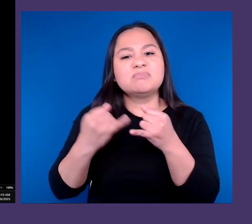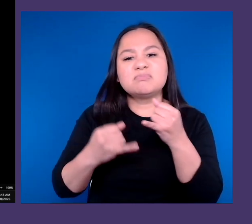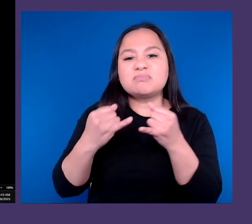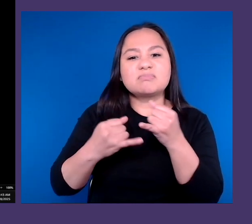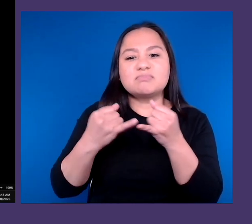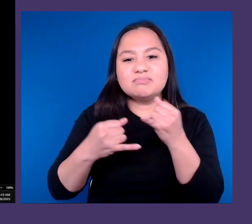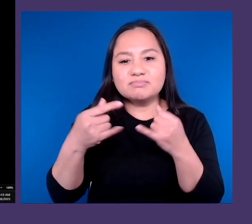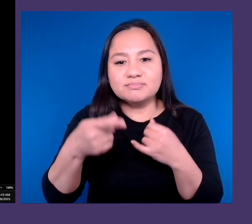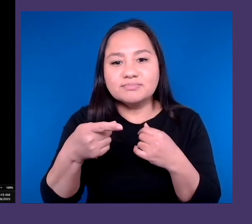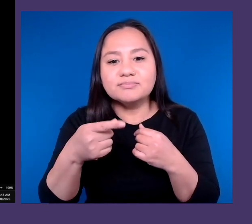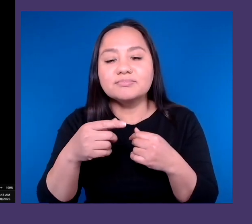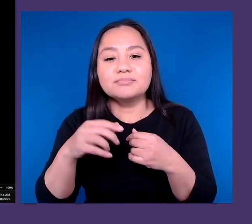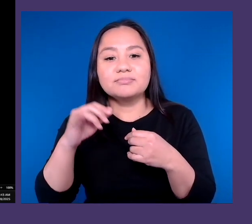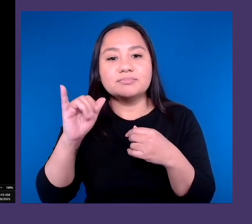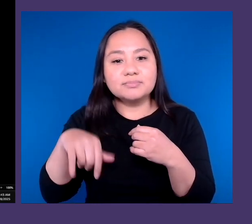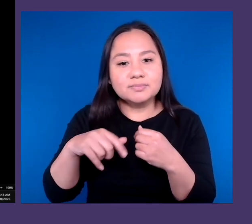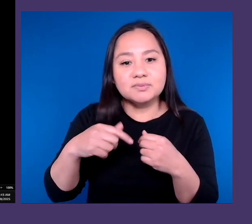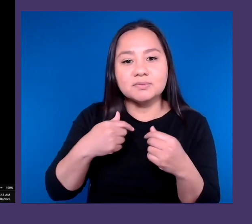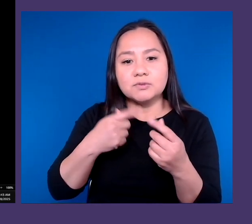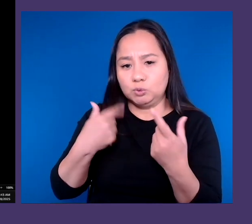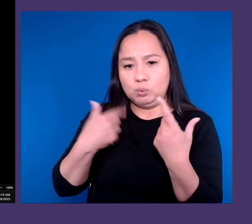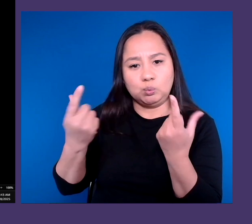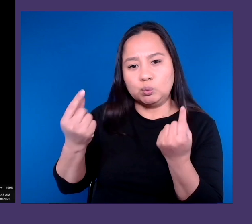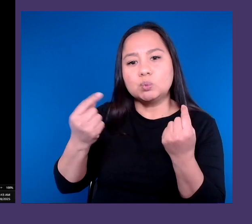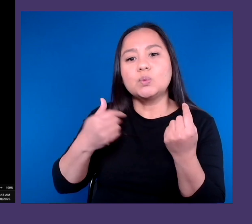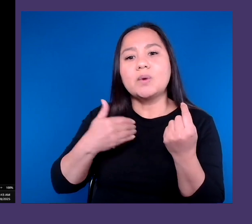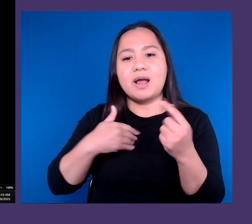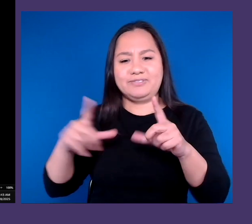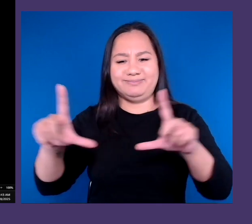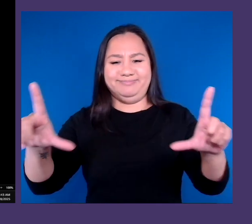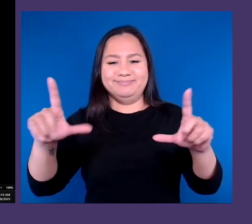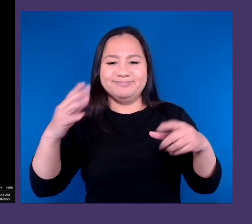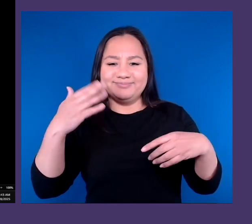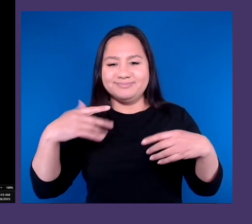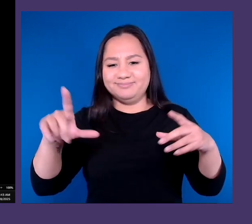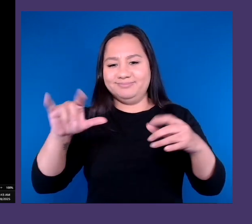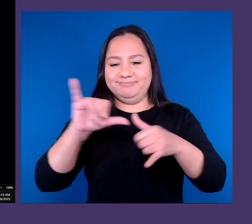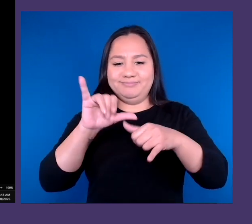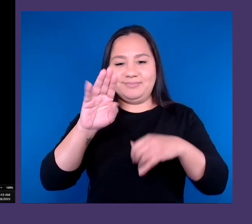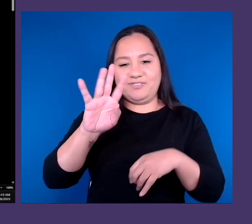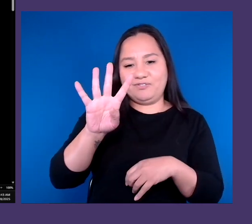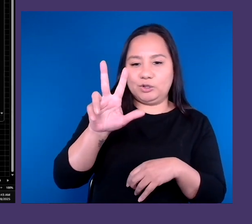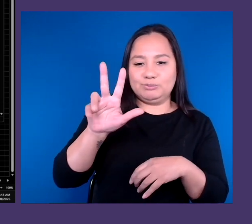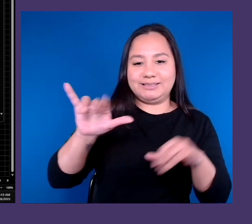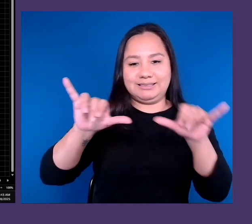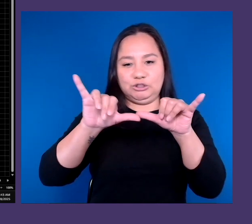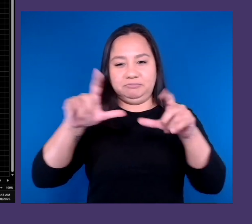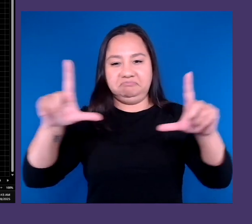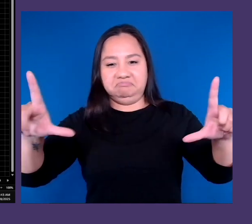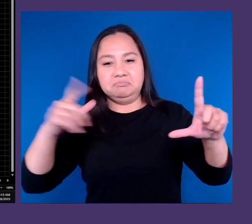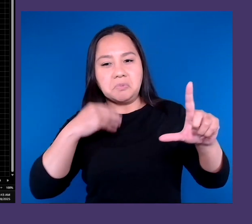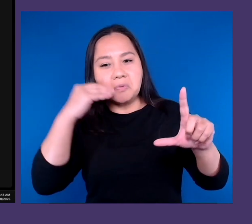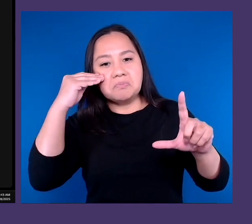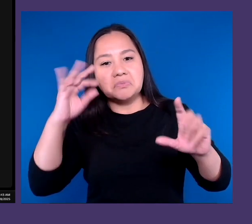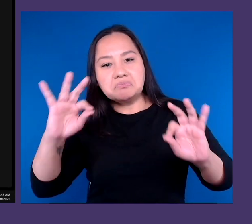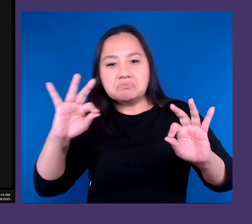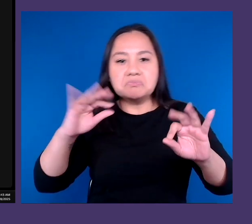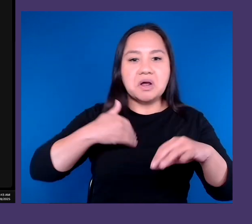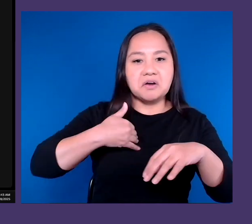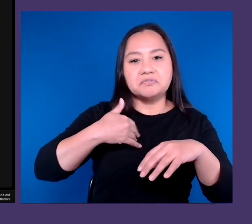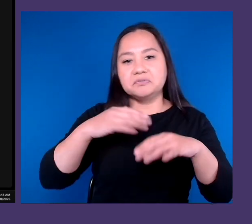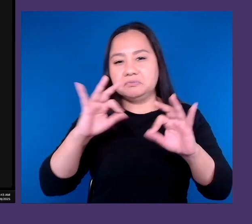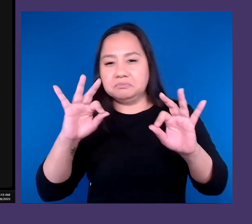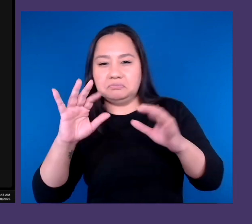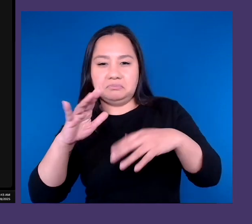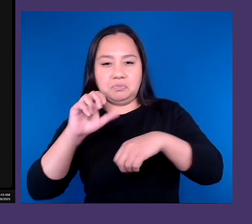what I do a lot is I have a 43-inch monitor at home. I like to have a good canvas of a workspace to work on. So what I do is I'm going to grab Word. I'm going to slide it to the